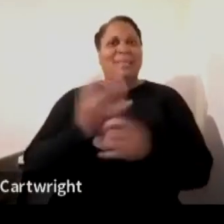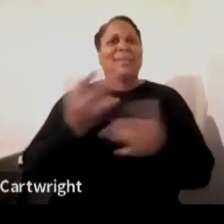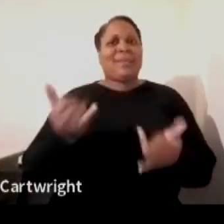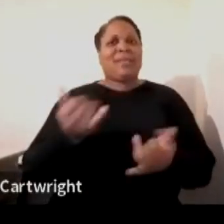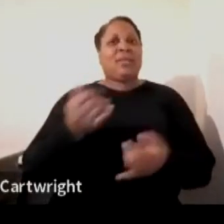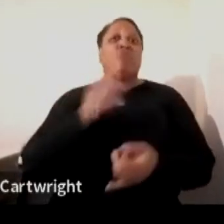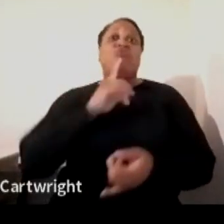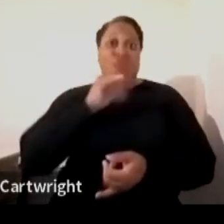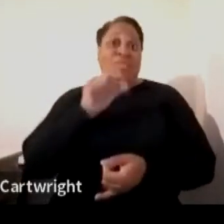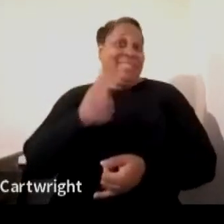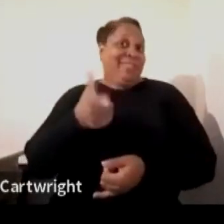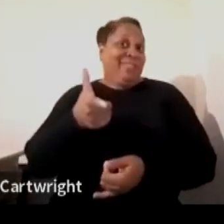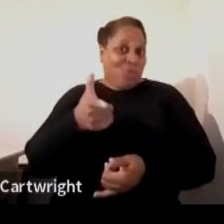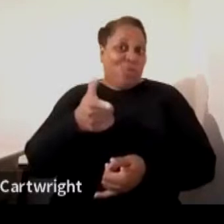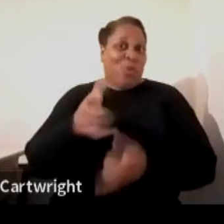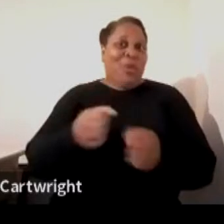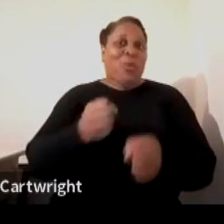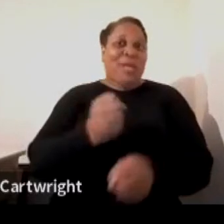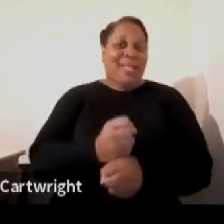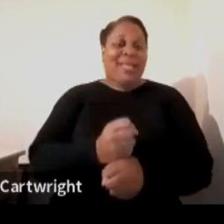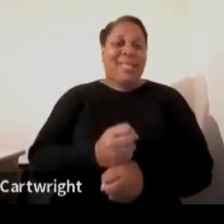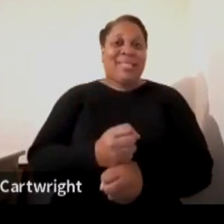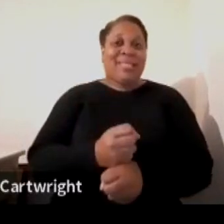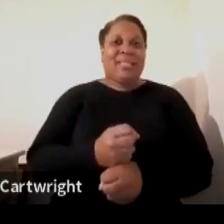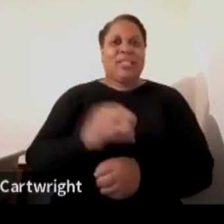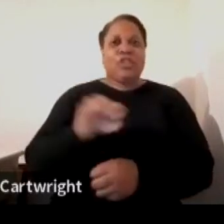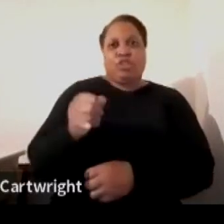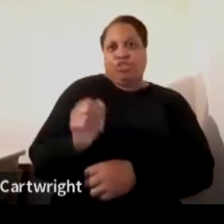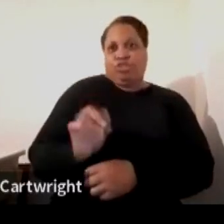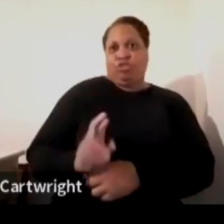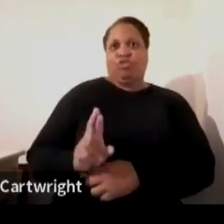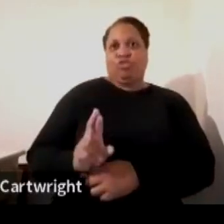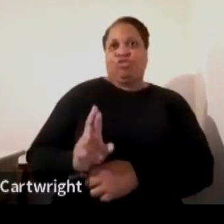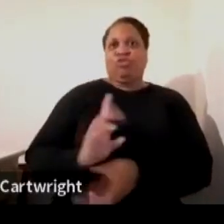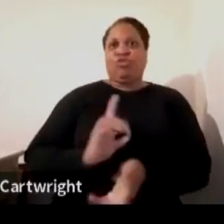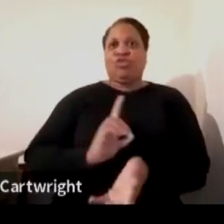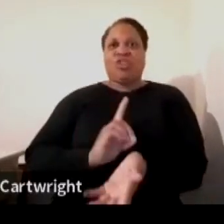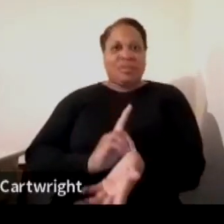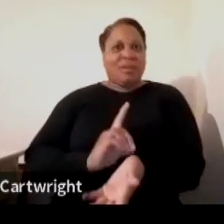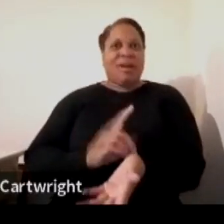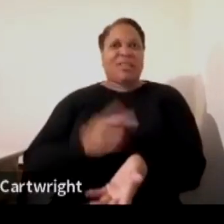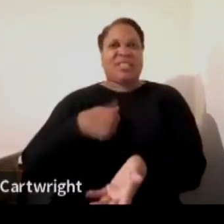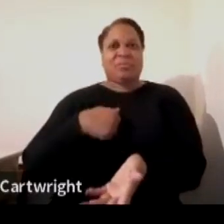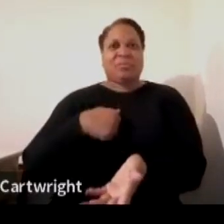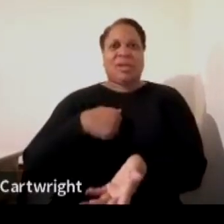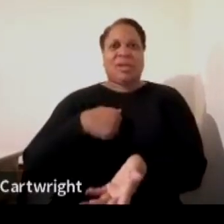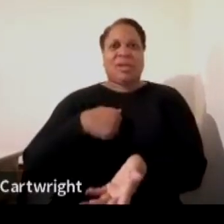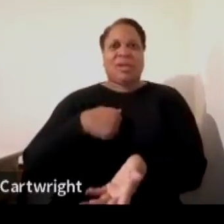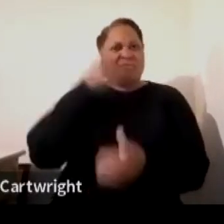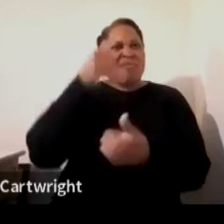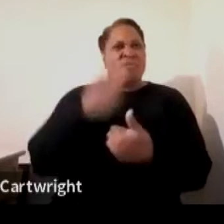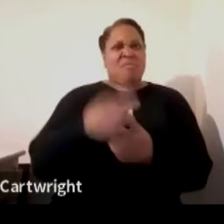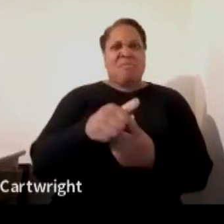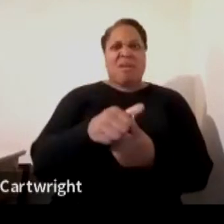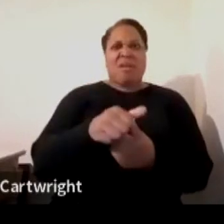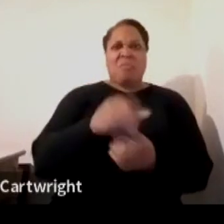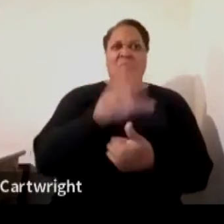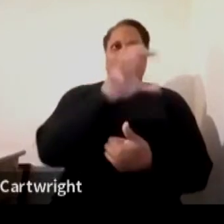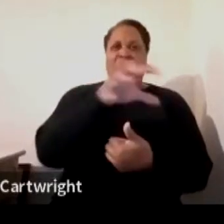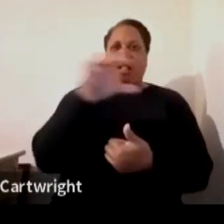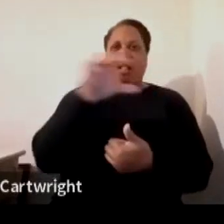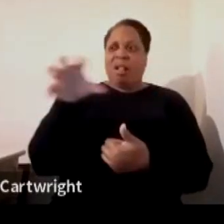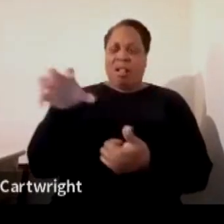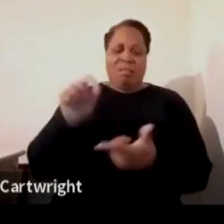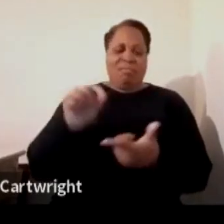actually. And as a junior doctor, I can remember on several occasions where I actually pricked myself inadvertently